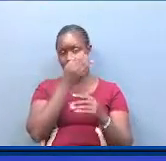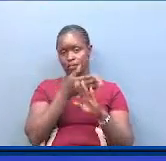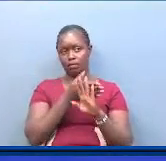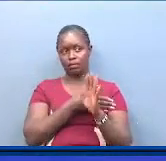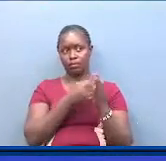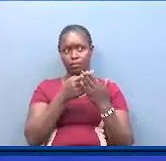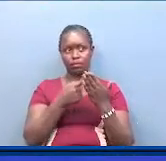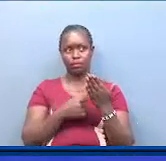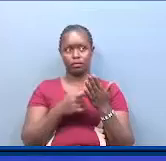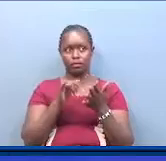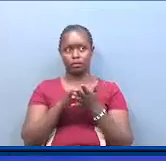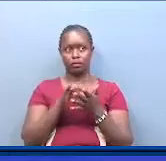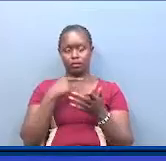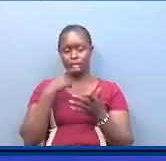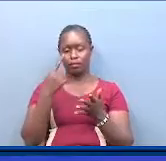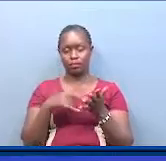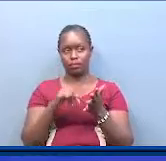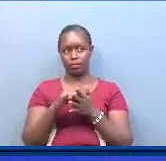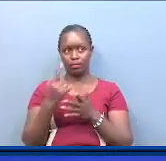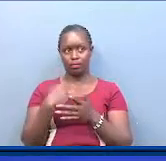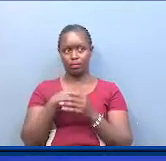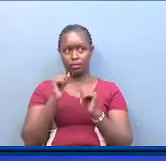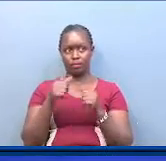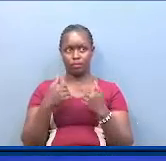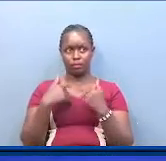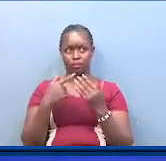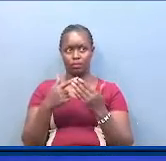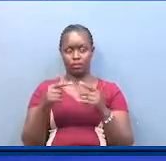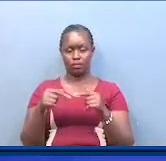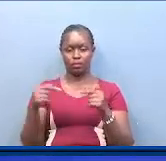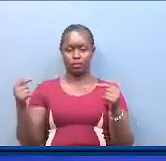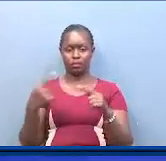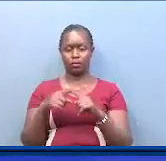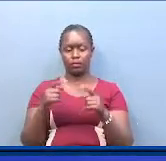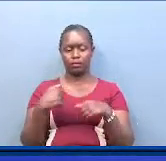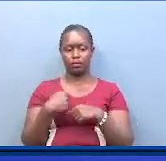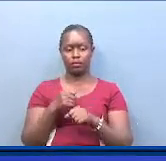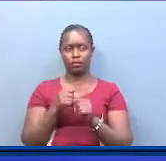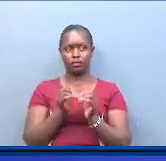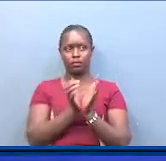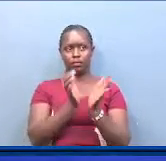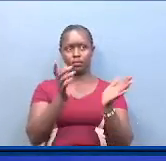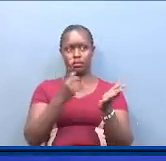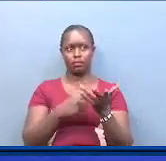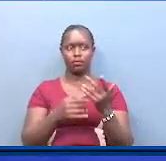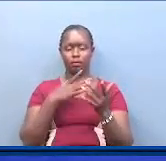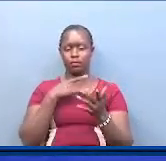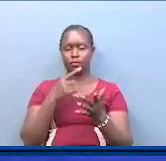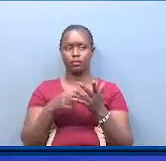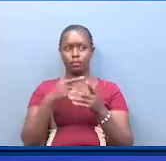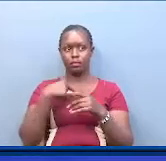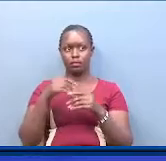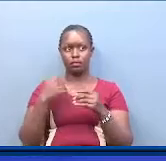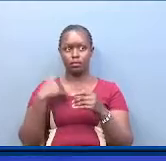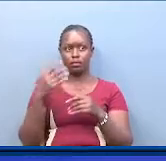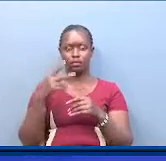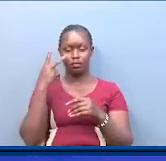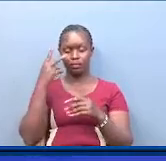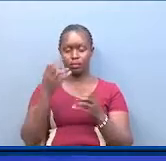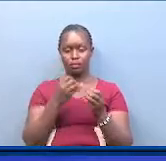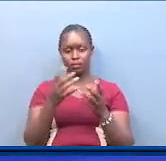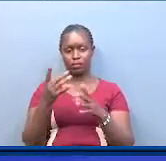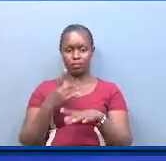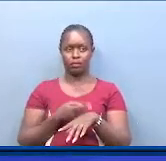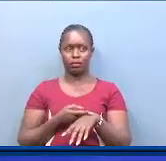he said, she said that we can have differences, but we'll not bring them into the public. Like what Gachagua said. Gachagua has been seen many other